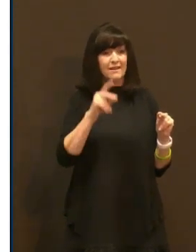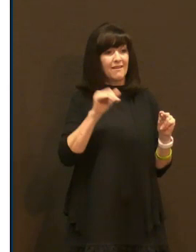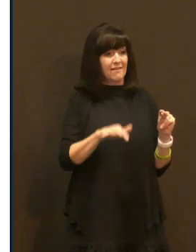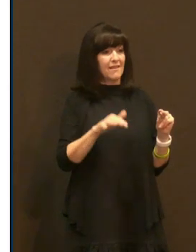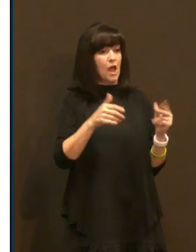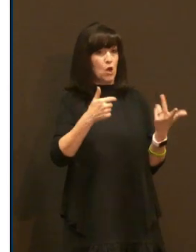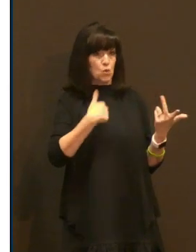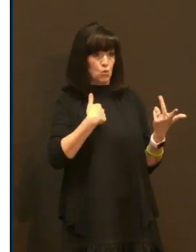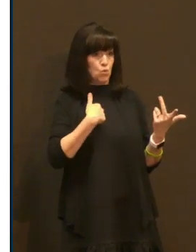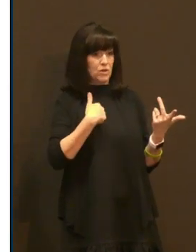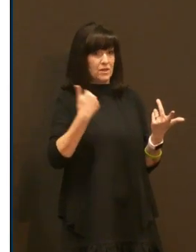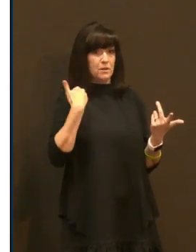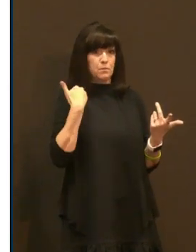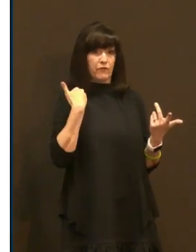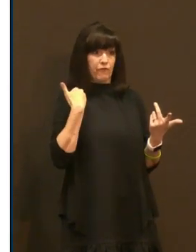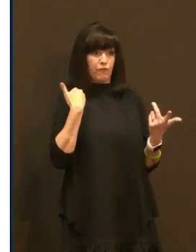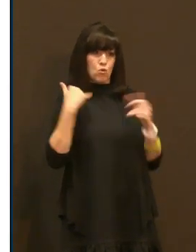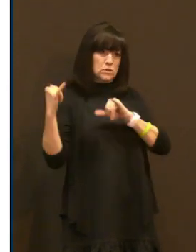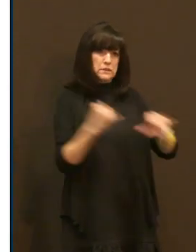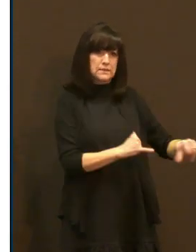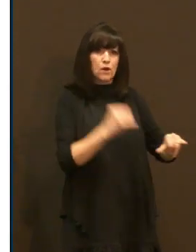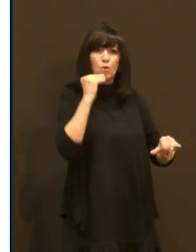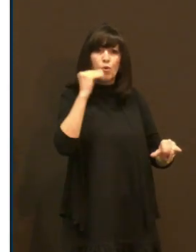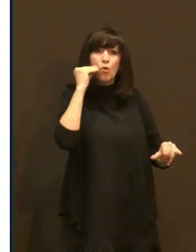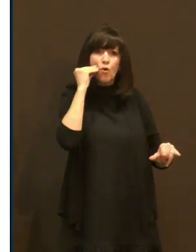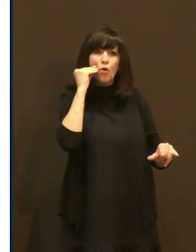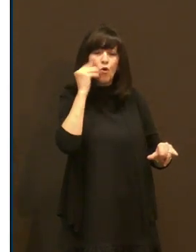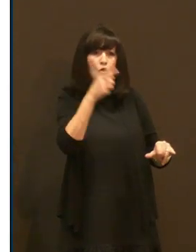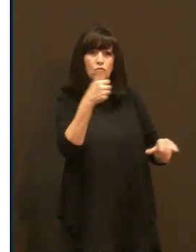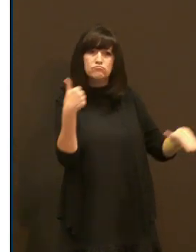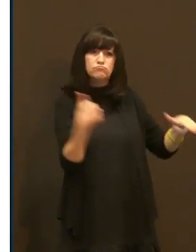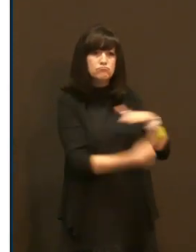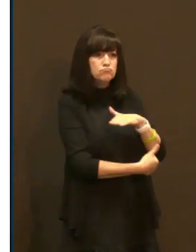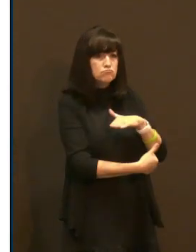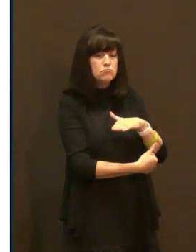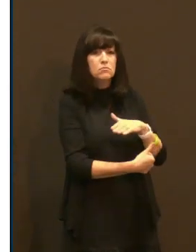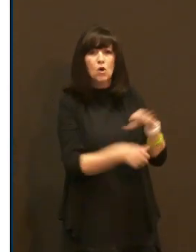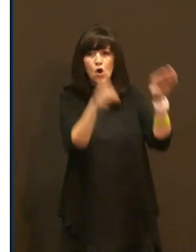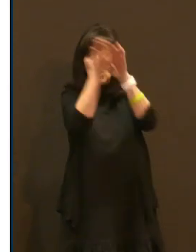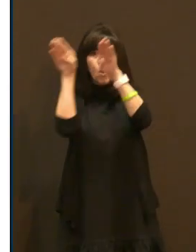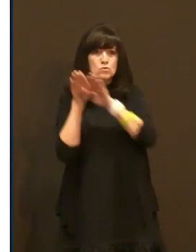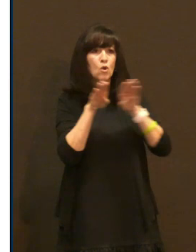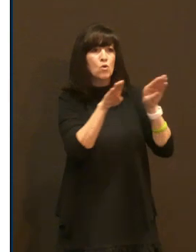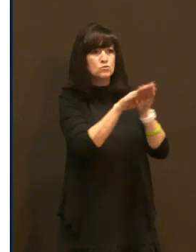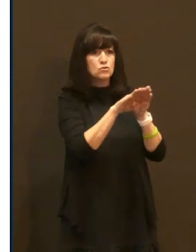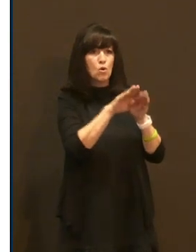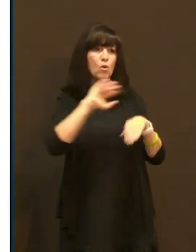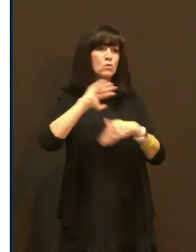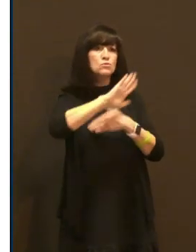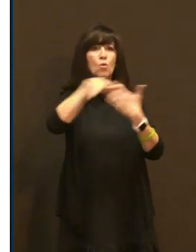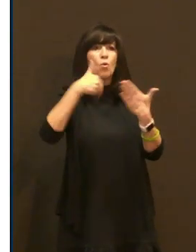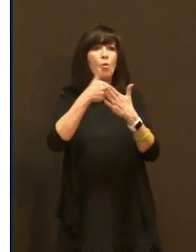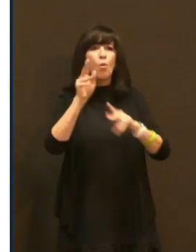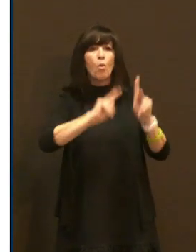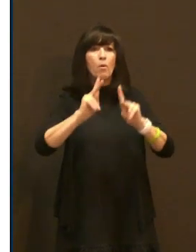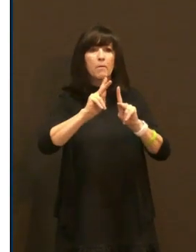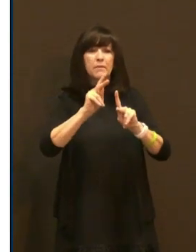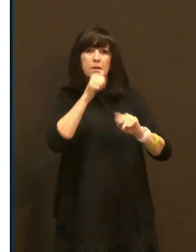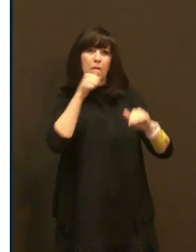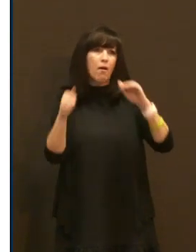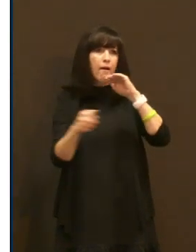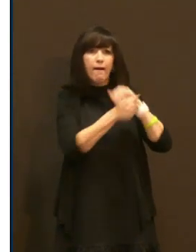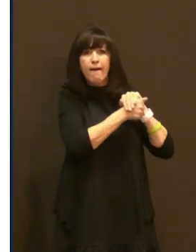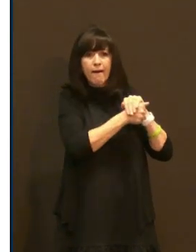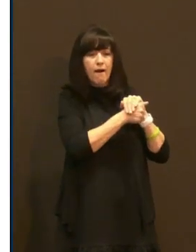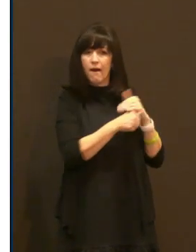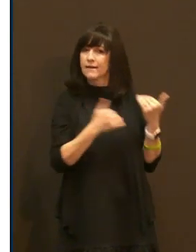of stay-at-home orders and shelter in place and closing down businesses to one where we gradually